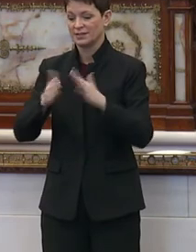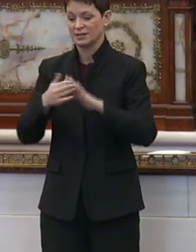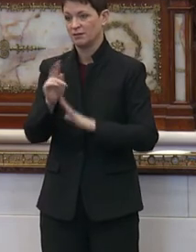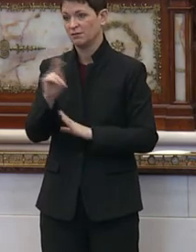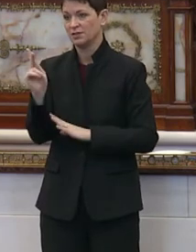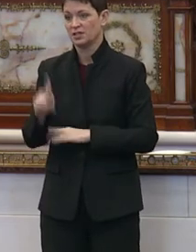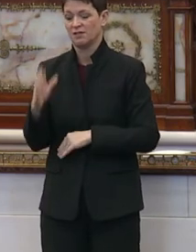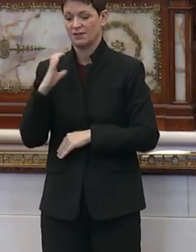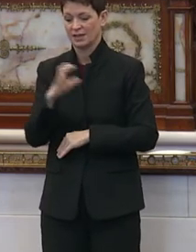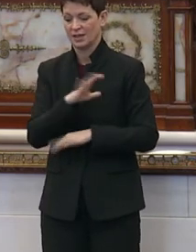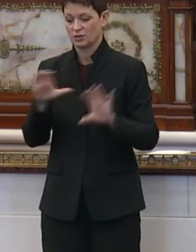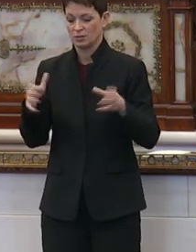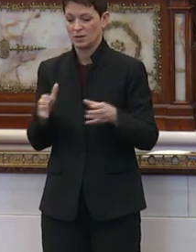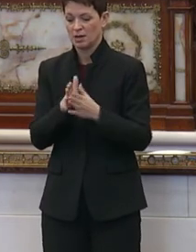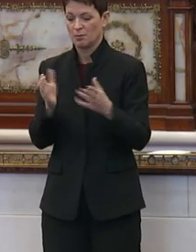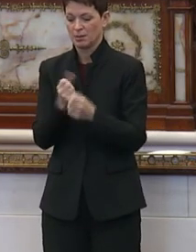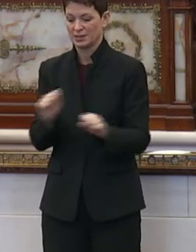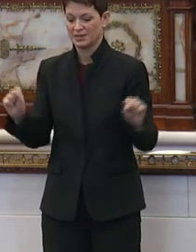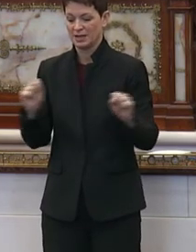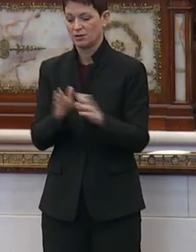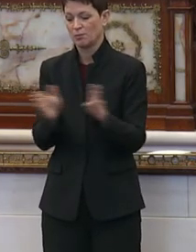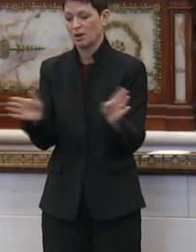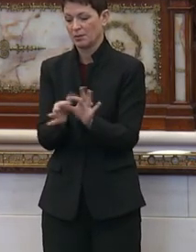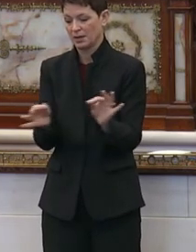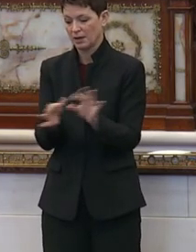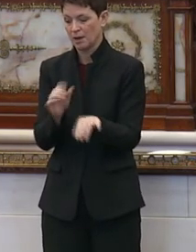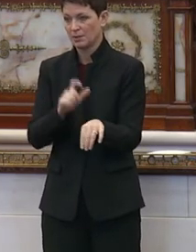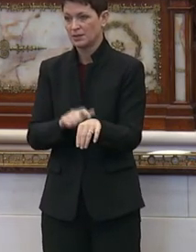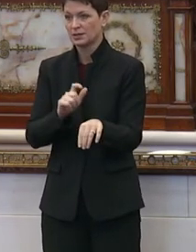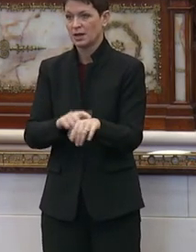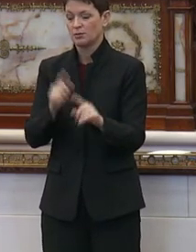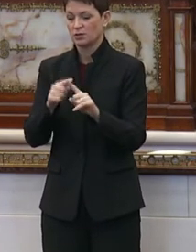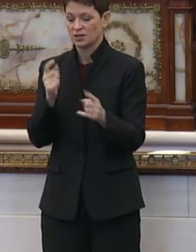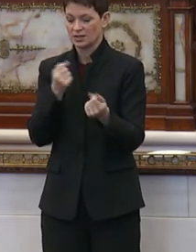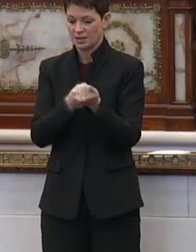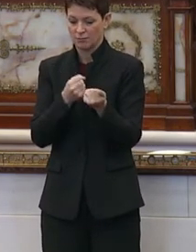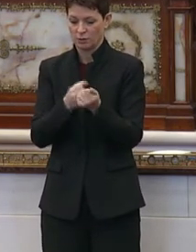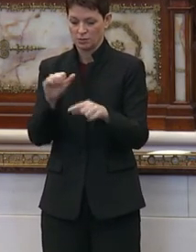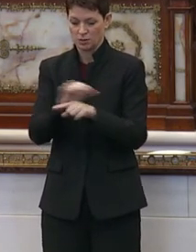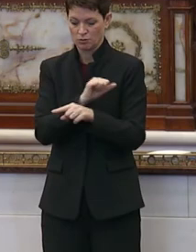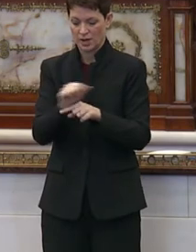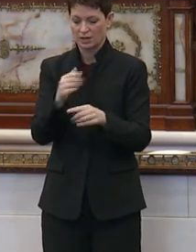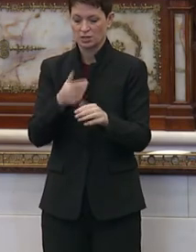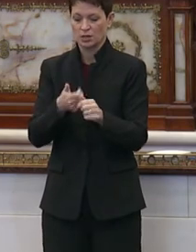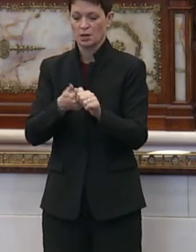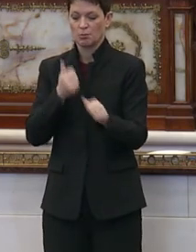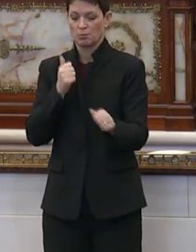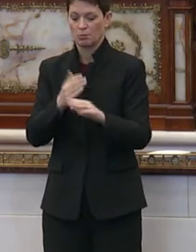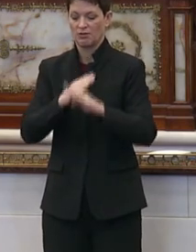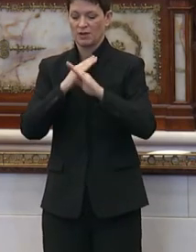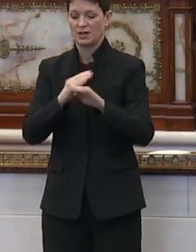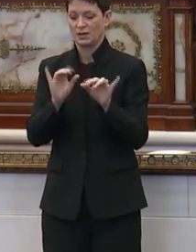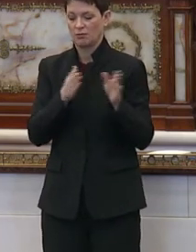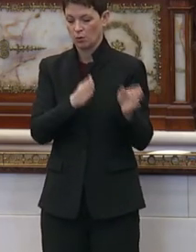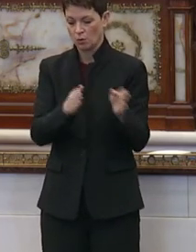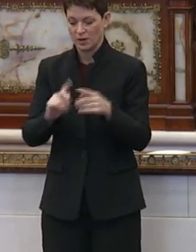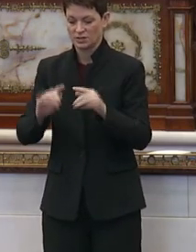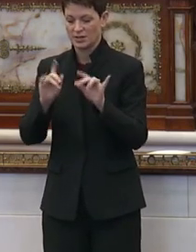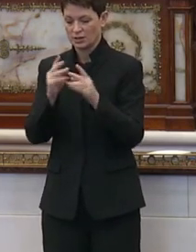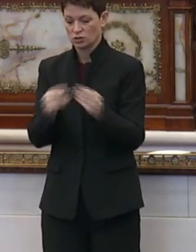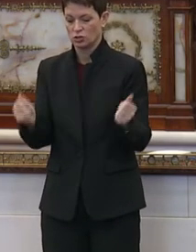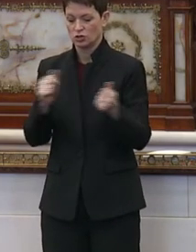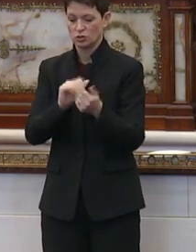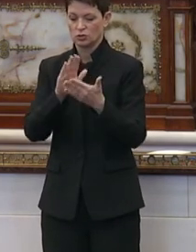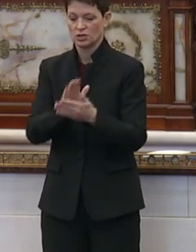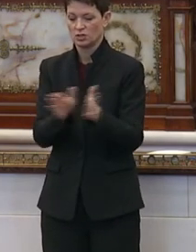City of Philadelphia Council Committee on Public Safety to hold public hearings to examine enforcement practices, preventative measures, and potential solutions necessary to